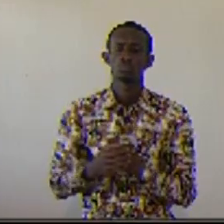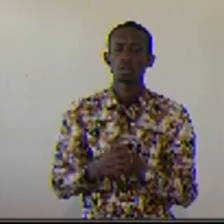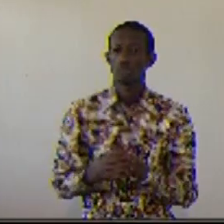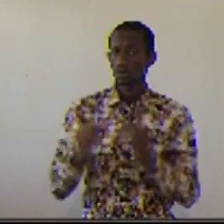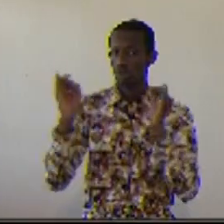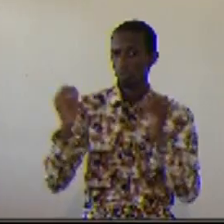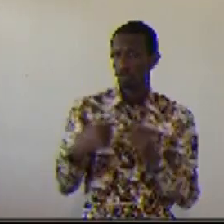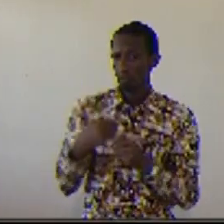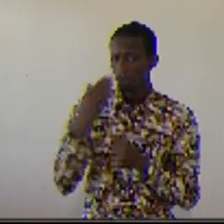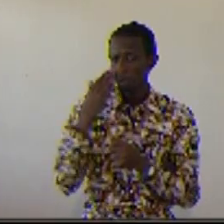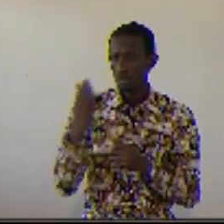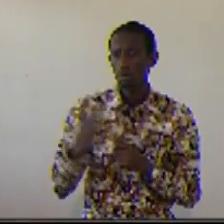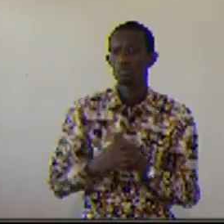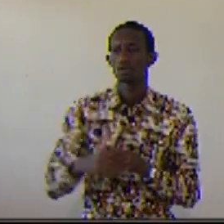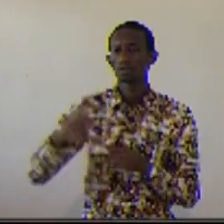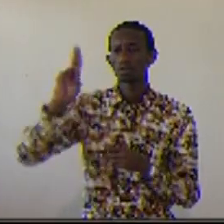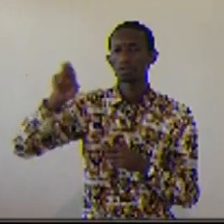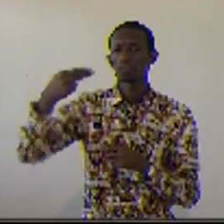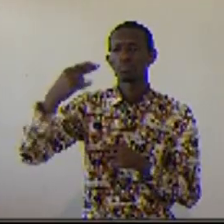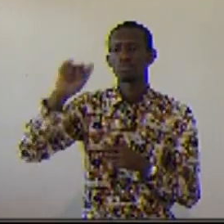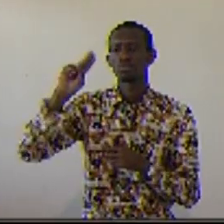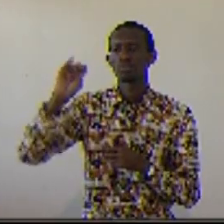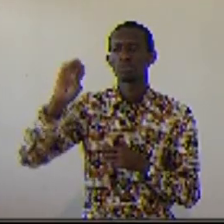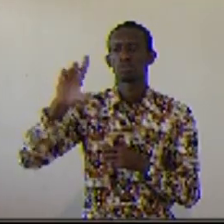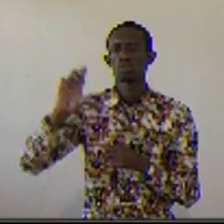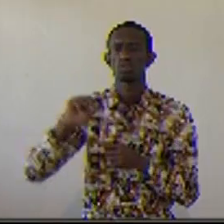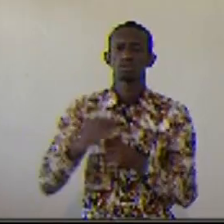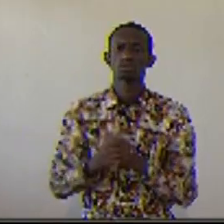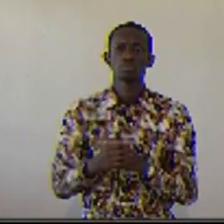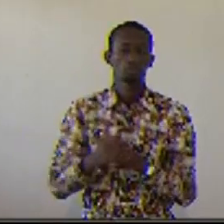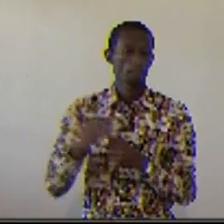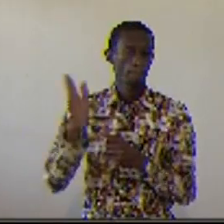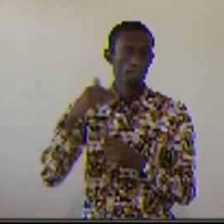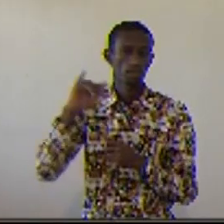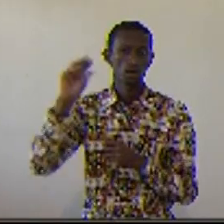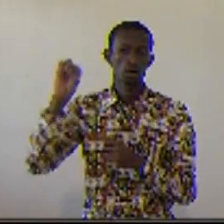aniline or phenylamine. So we have not come to the amines, but this is where